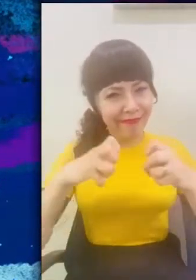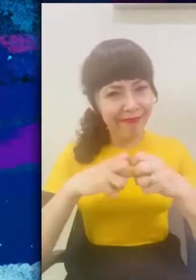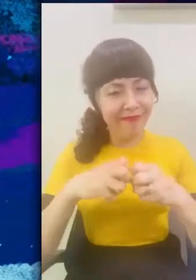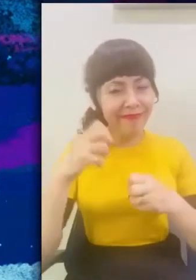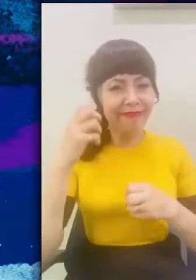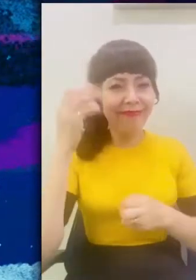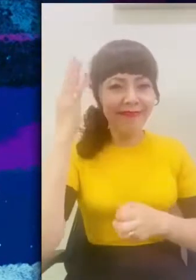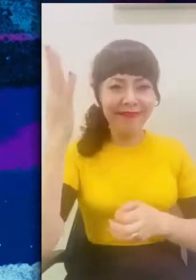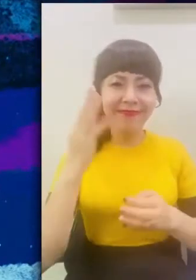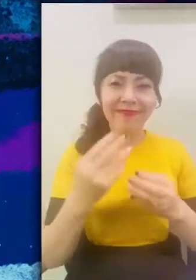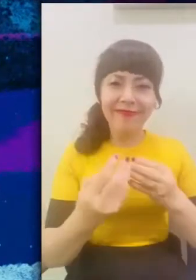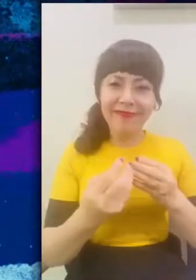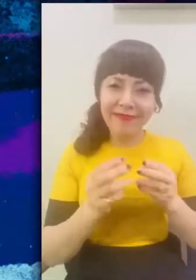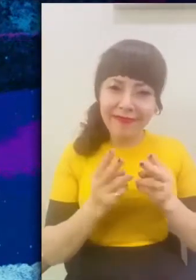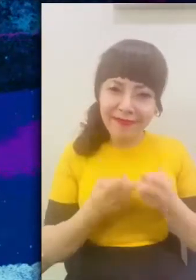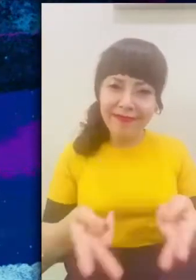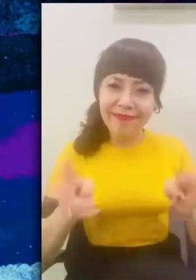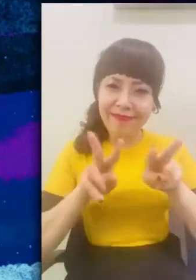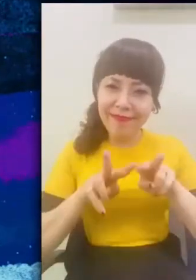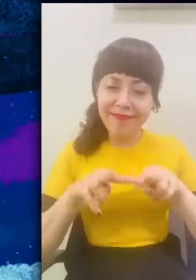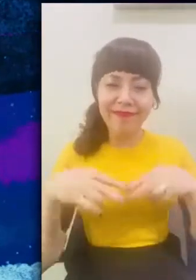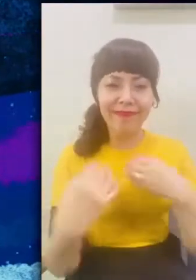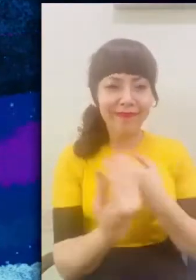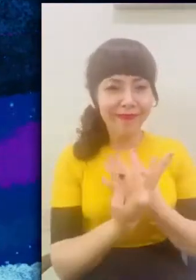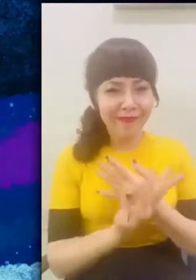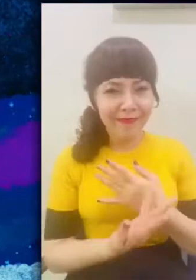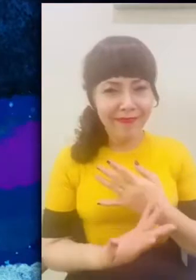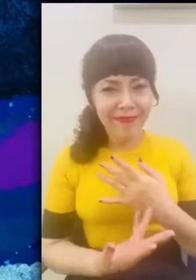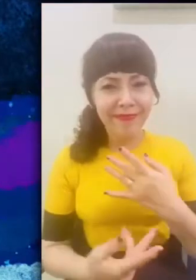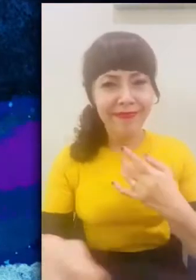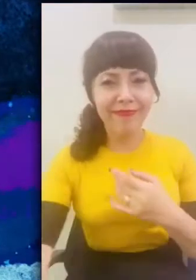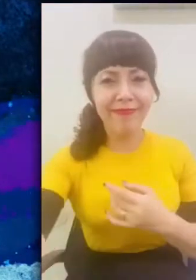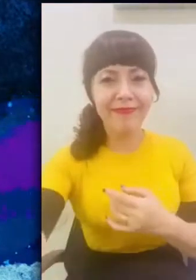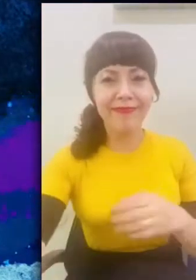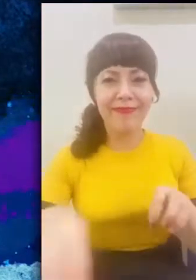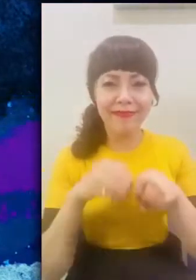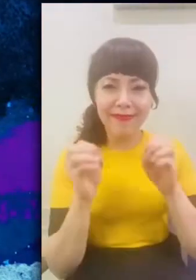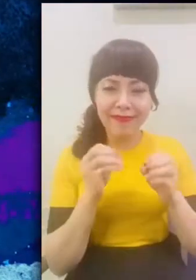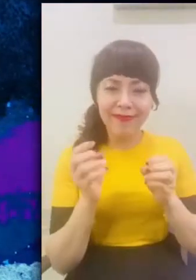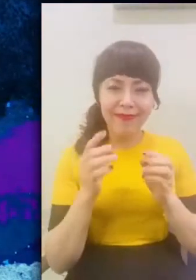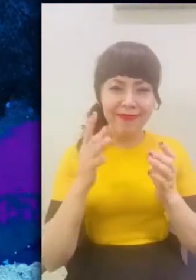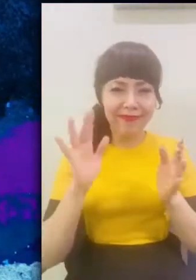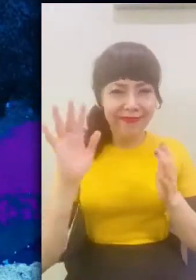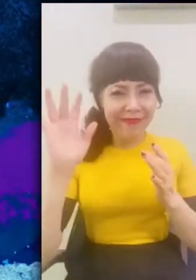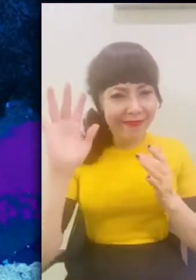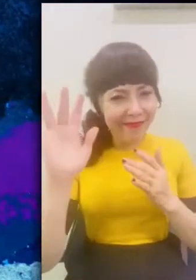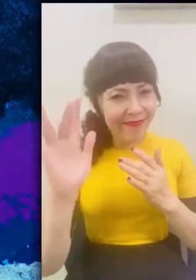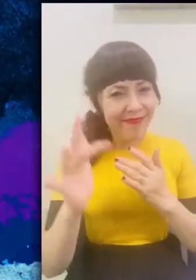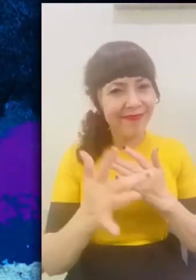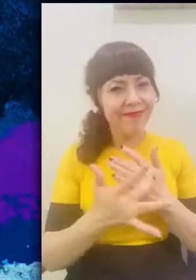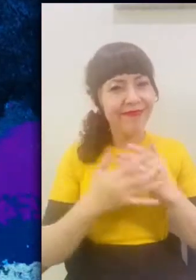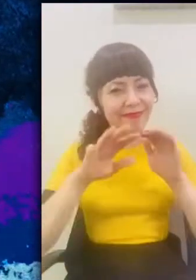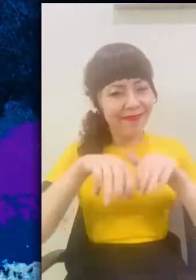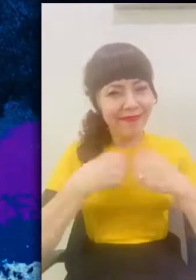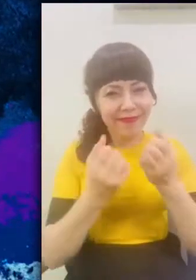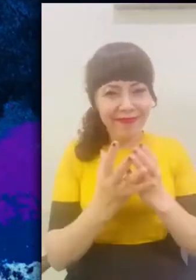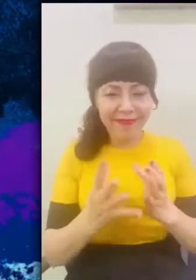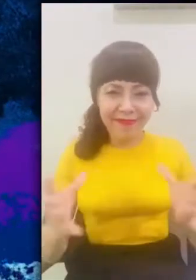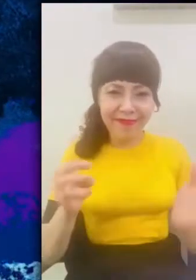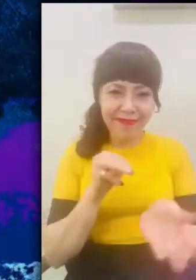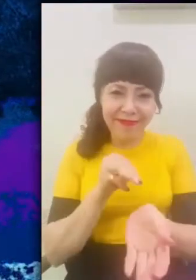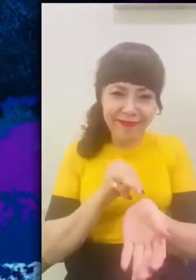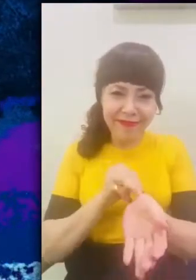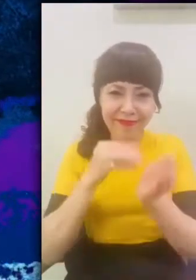precious blood. Oh, to grace how great a debtor,